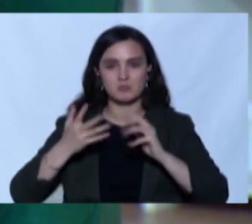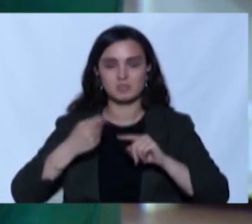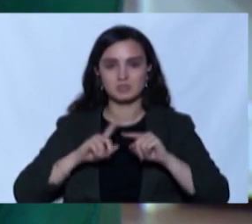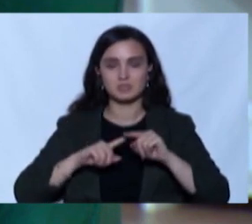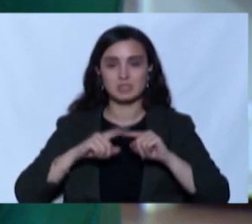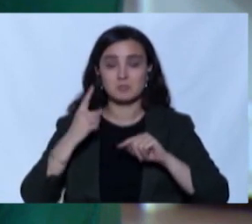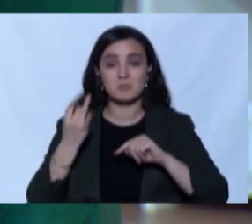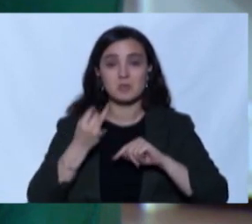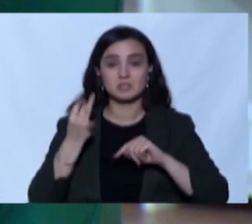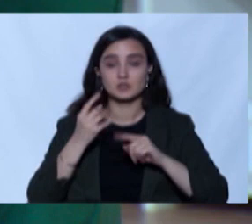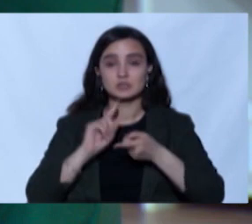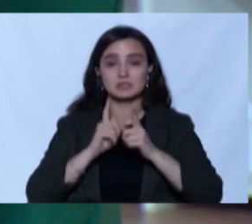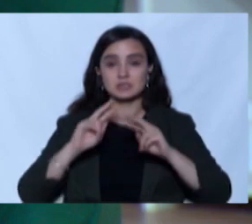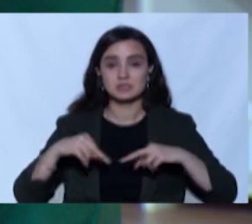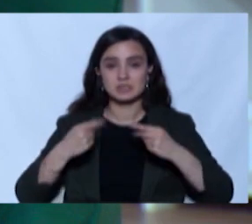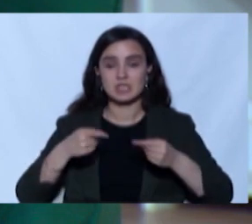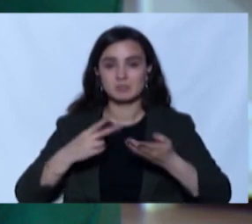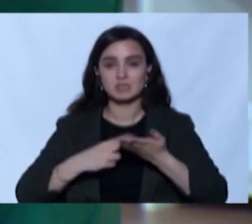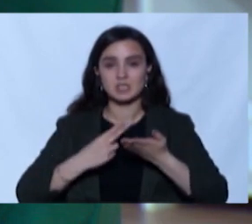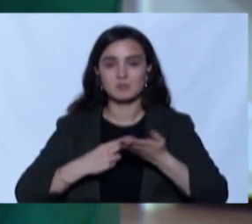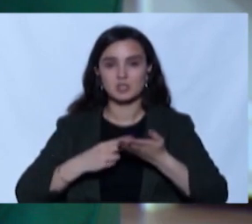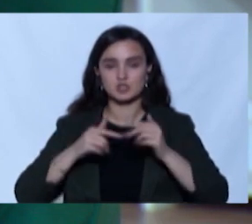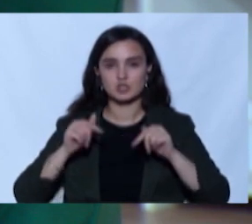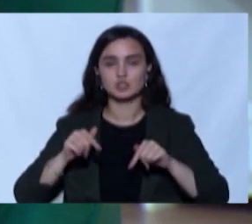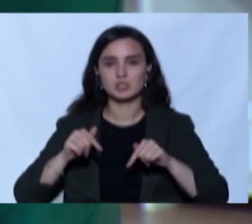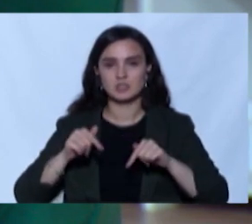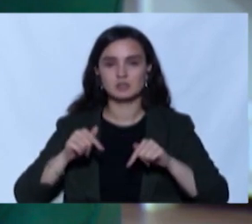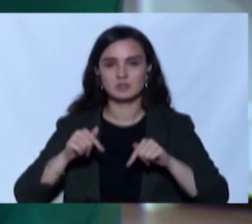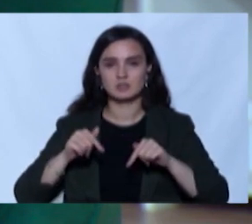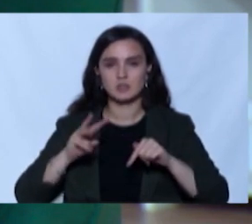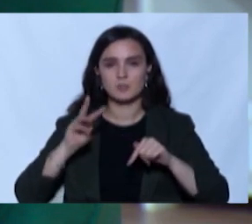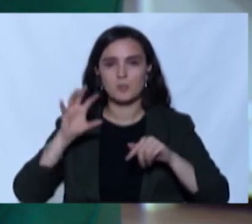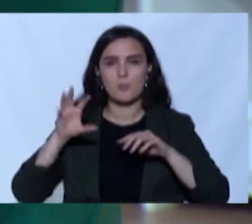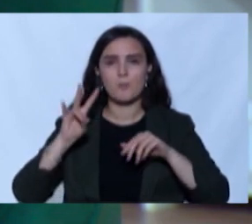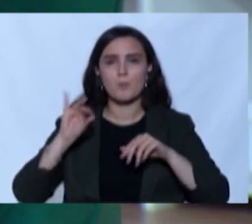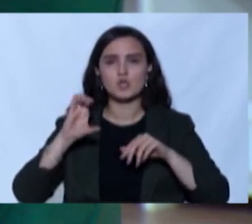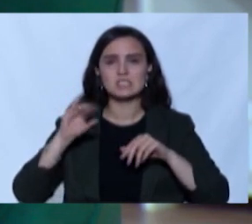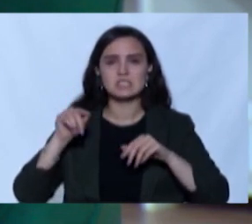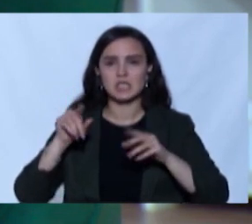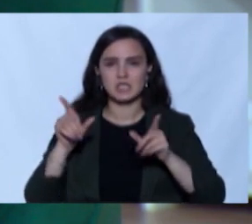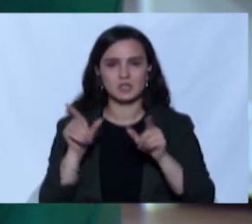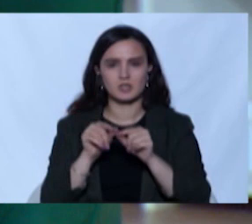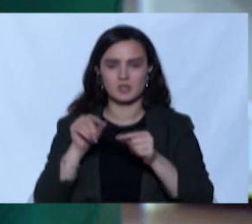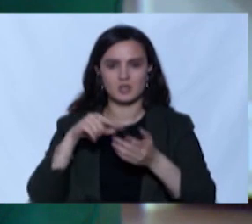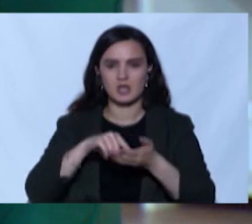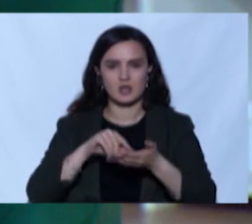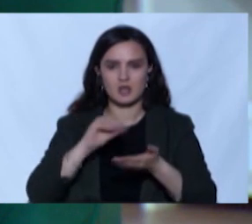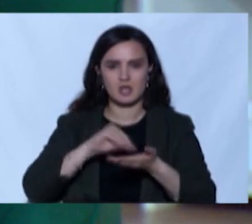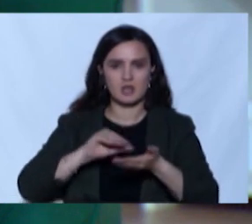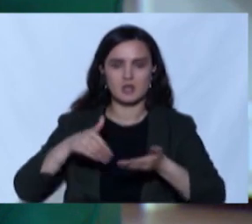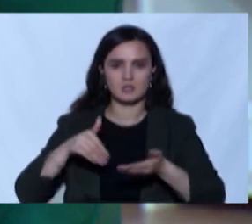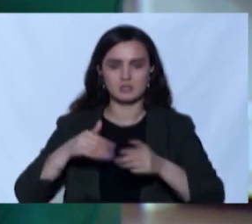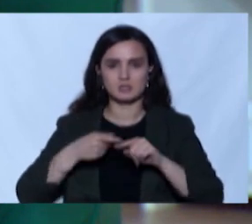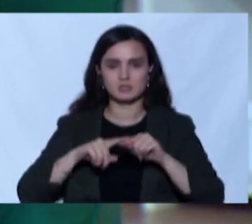really interesting interpretation of this book, that actually the monster doesn't exist altogether, that this is all a